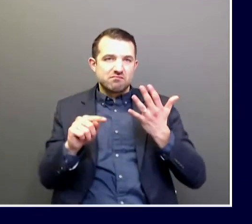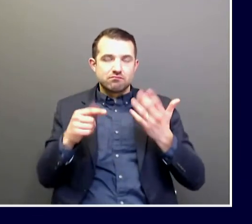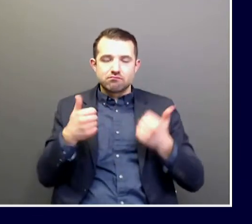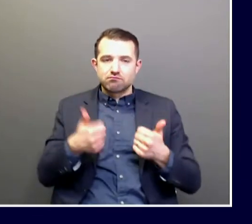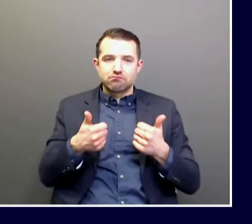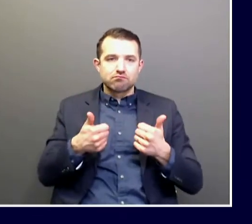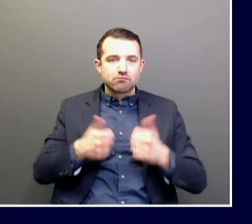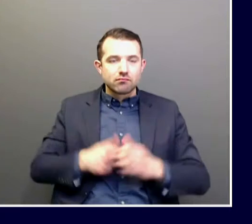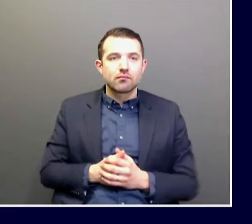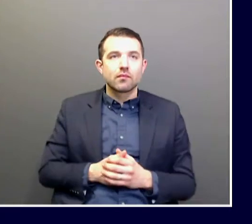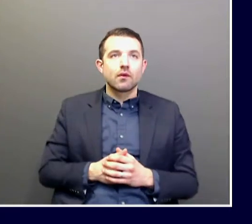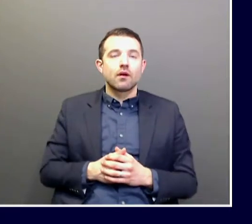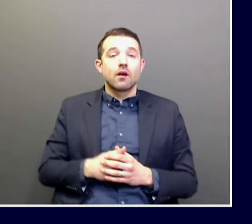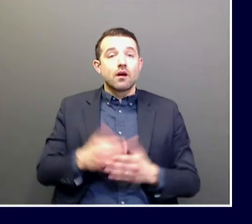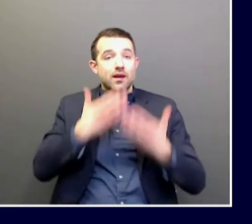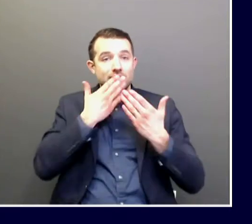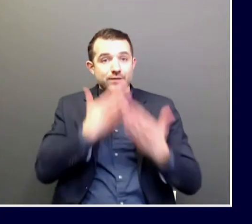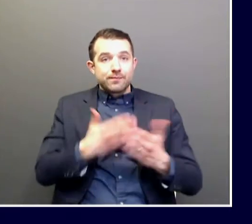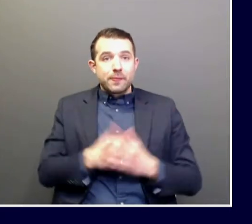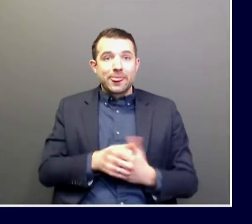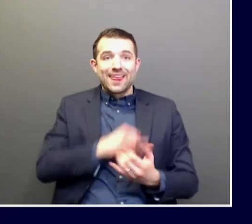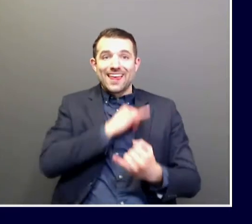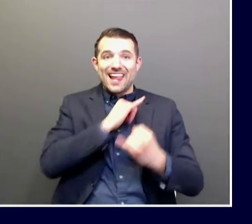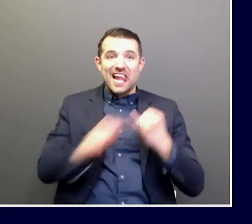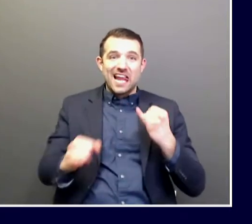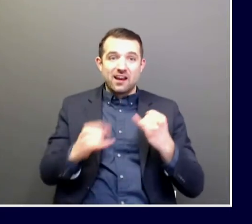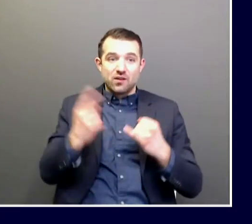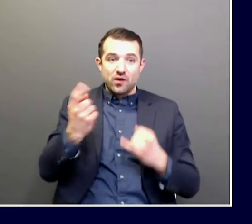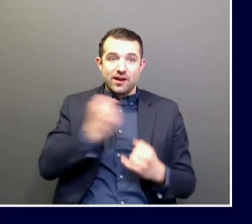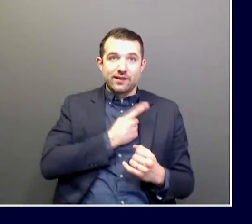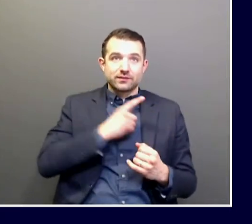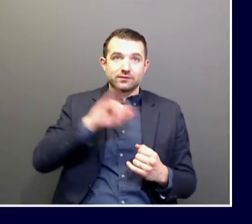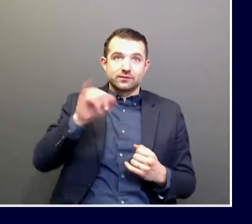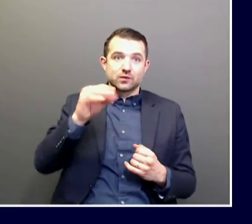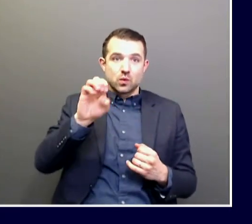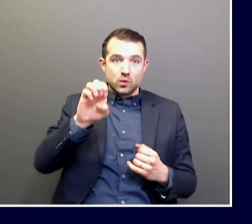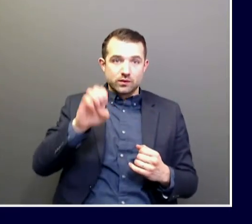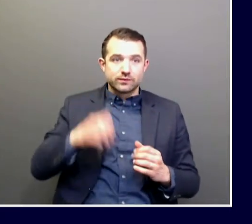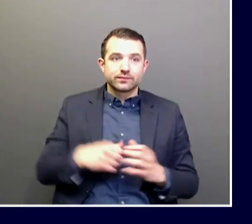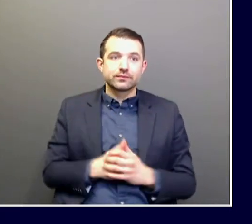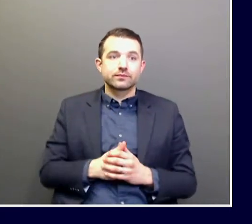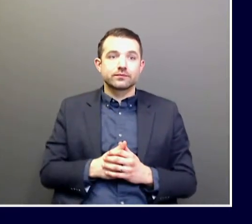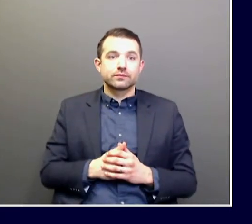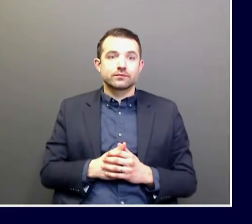Thanks, Caitlin. And the last question for the afternoon goes to Joe Lawler.